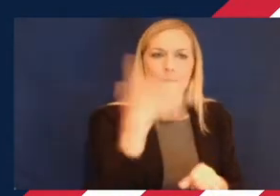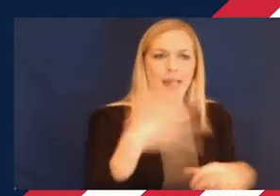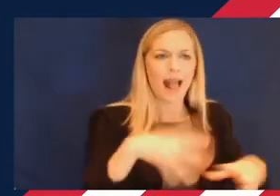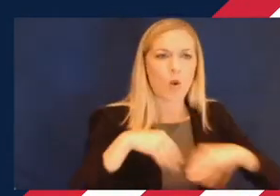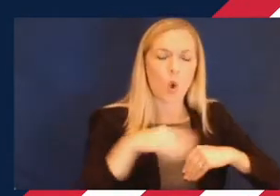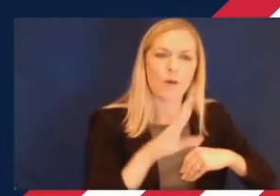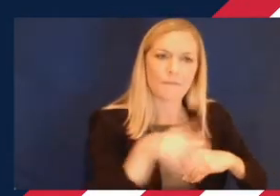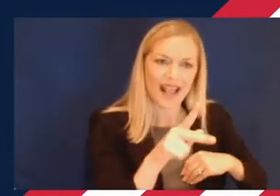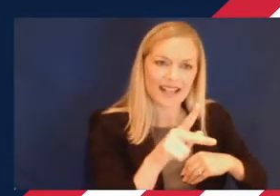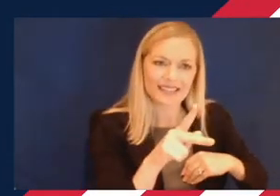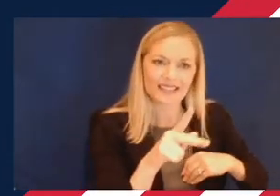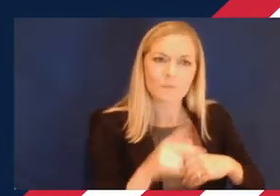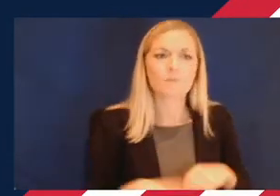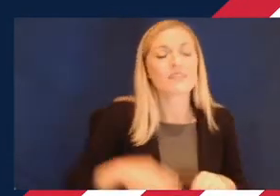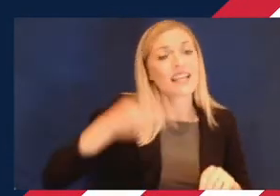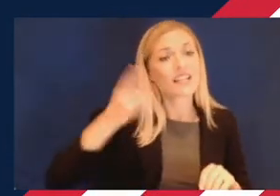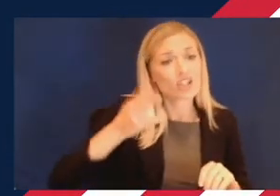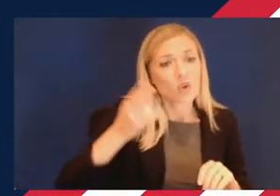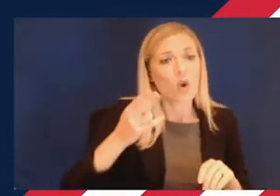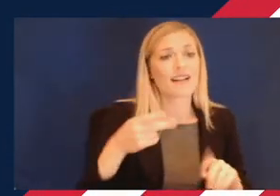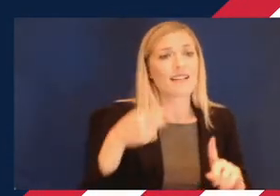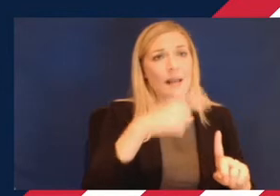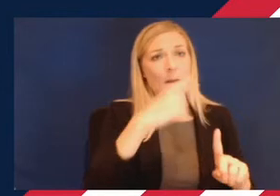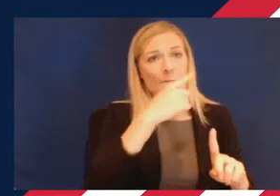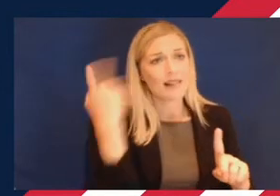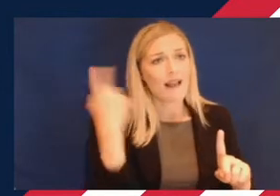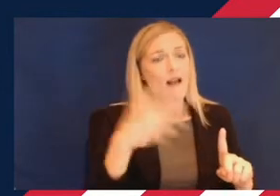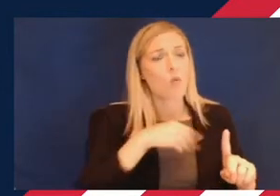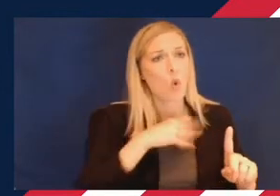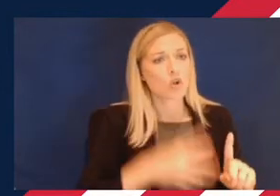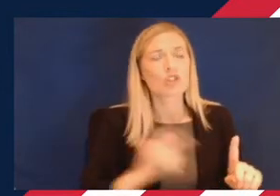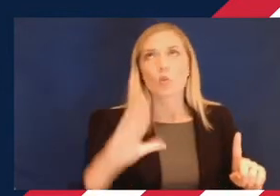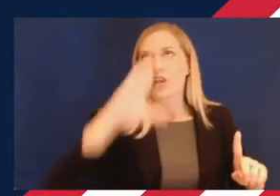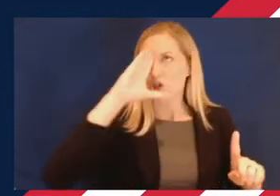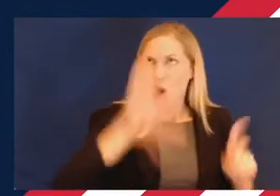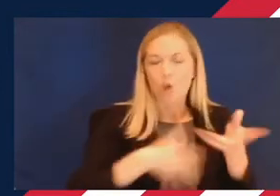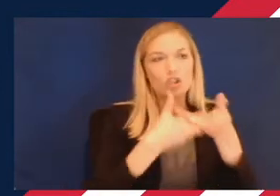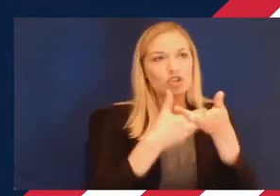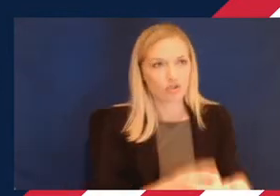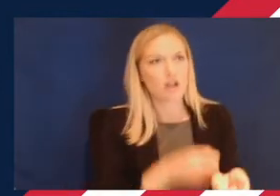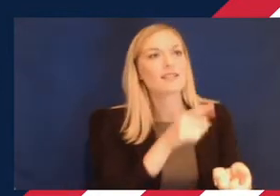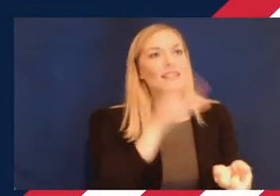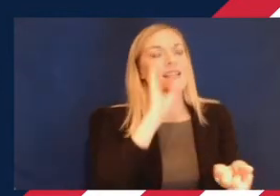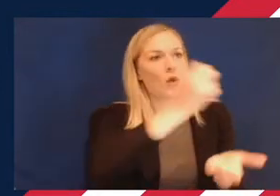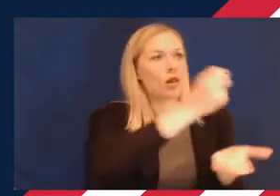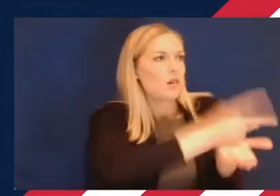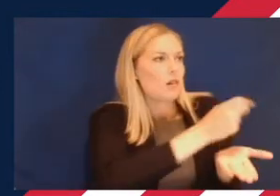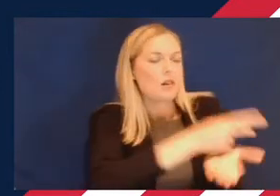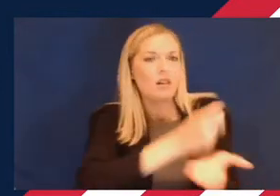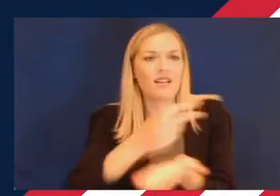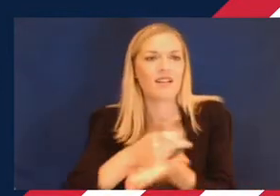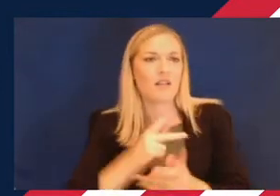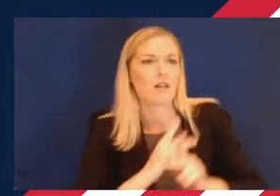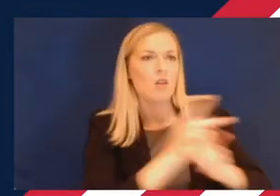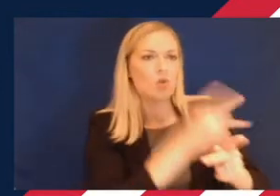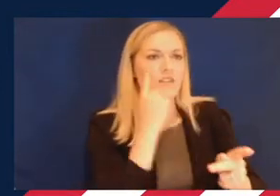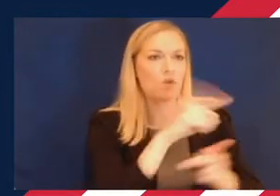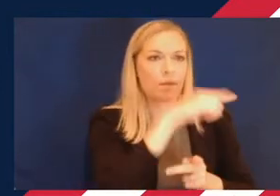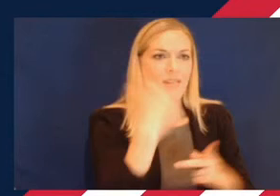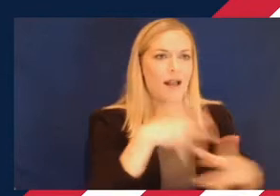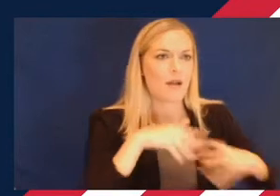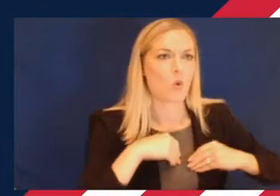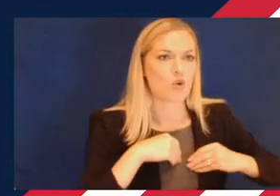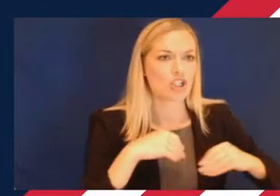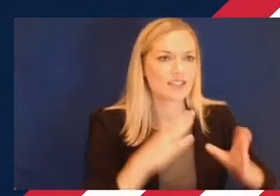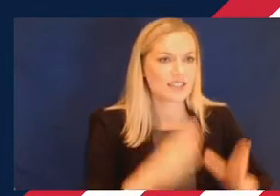so where we know those funds are going to get to us. And when there are opportunities such as the stimulus package, don't call